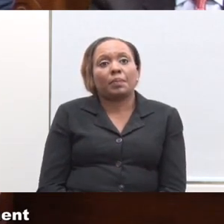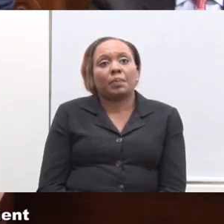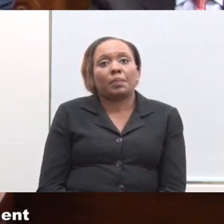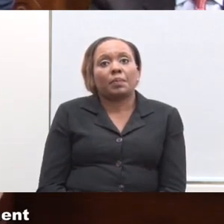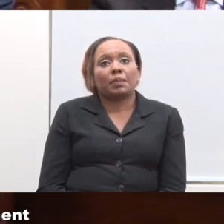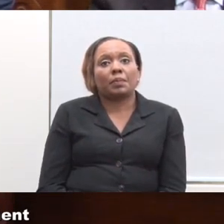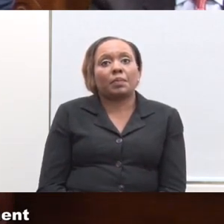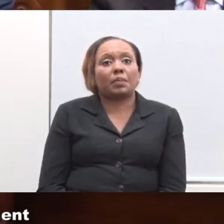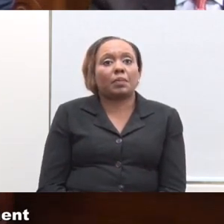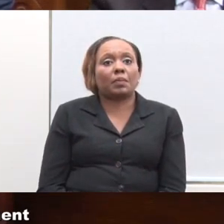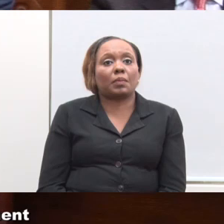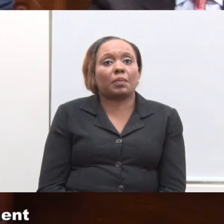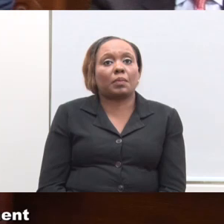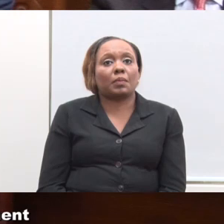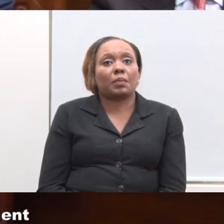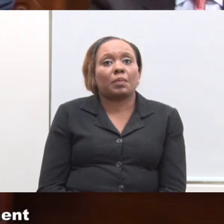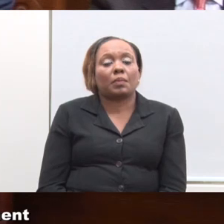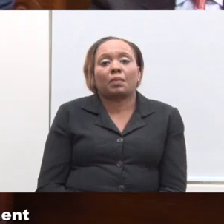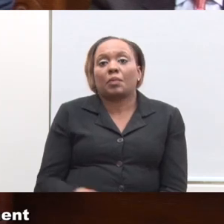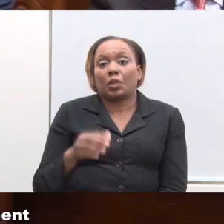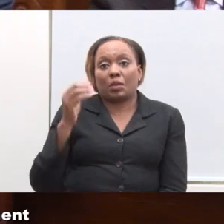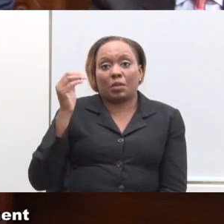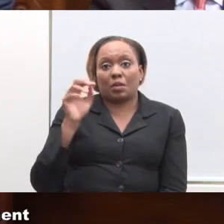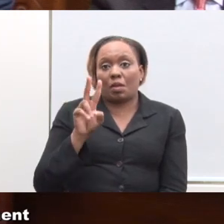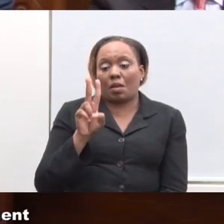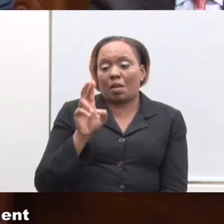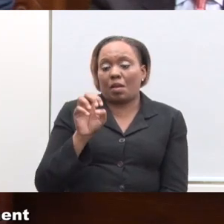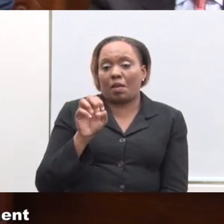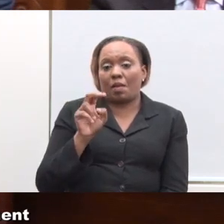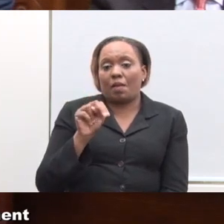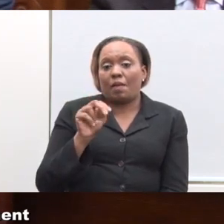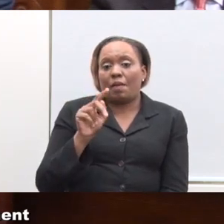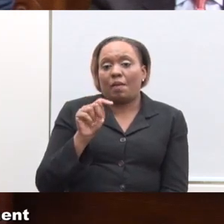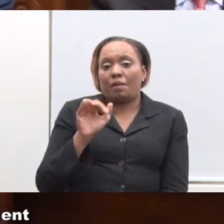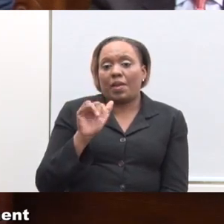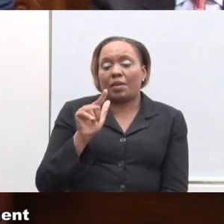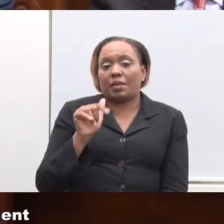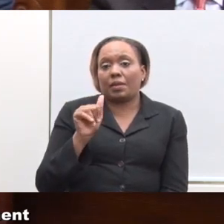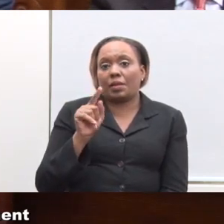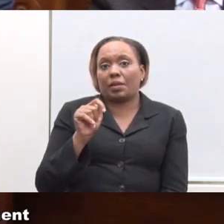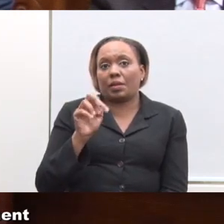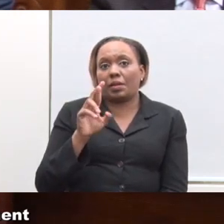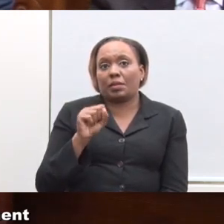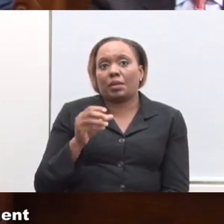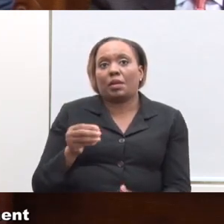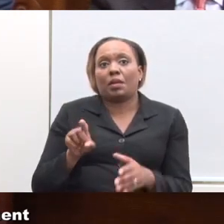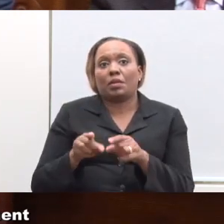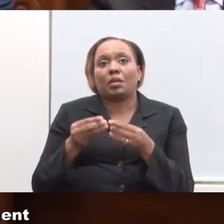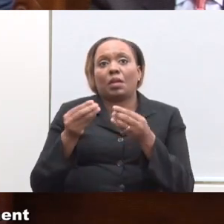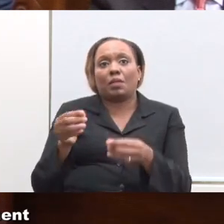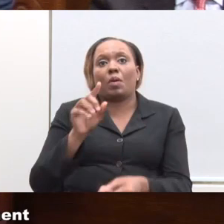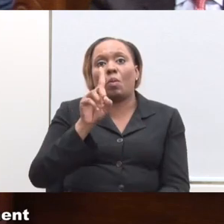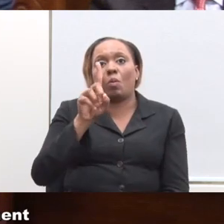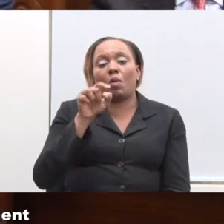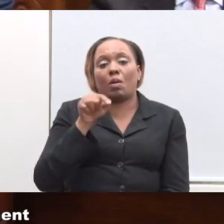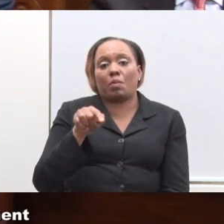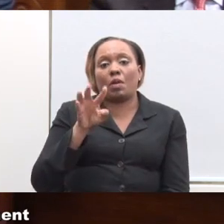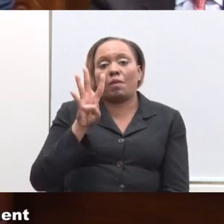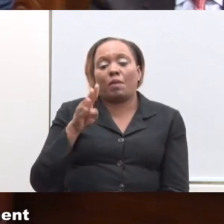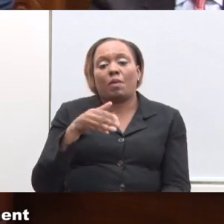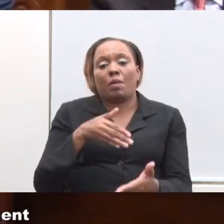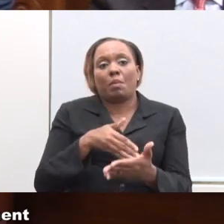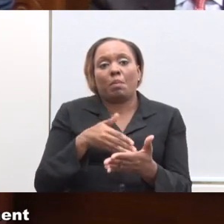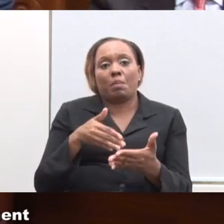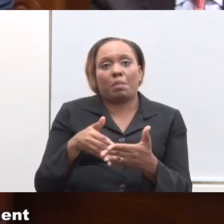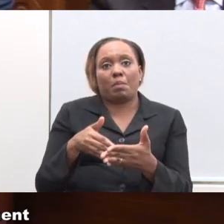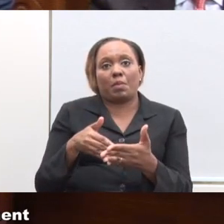what do you call them again? Ventilators. And has contributed the sum of 1.4 million Barbados dollars to